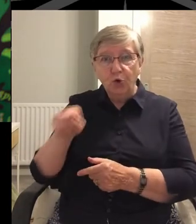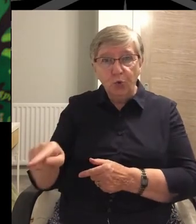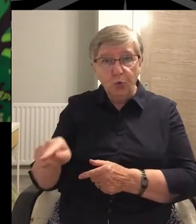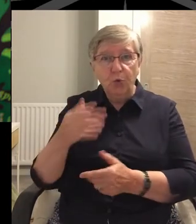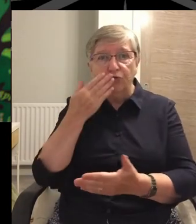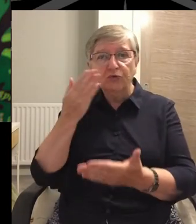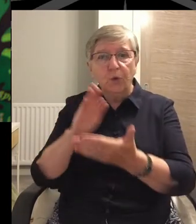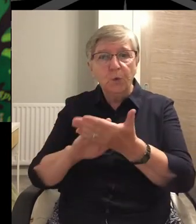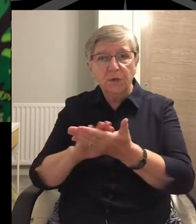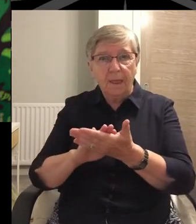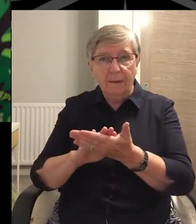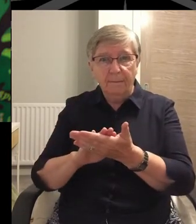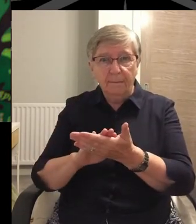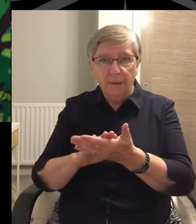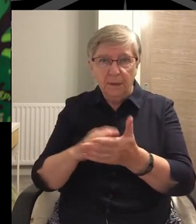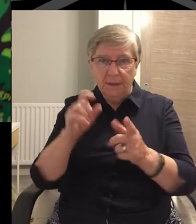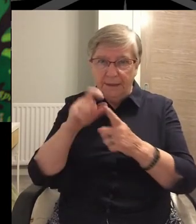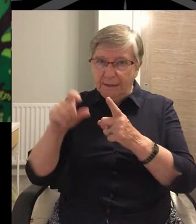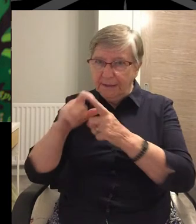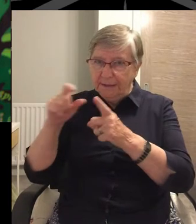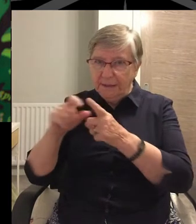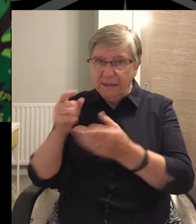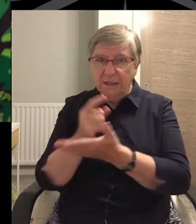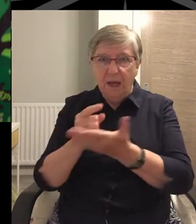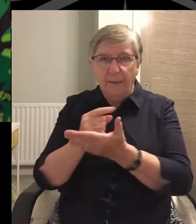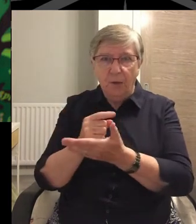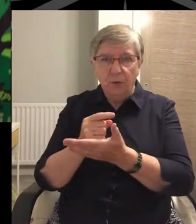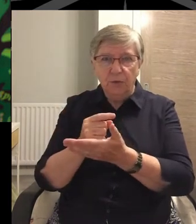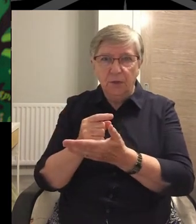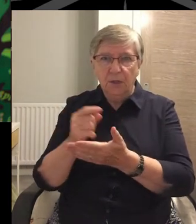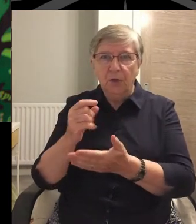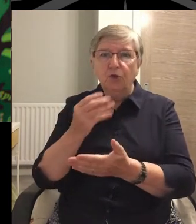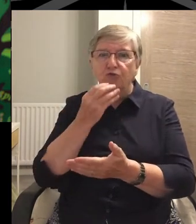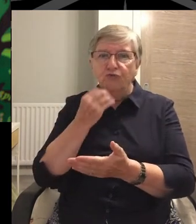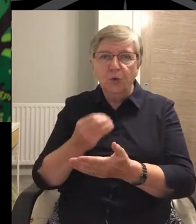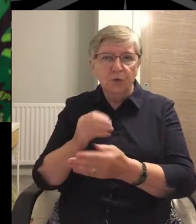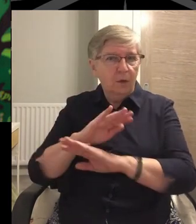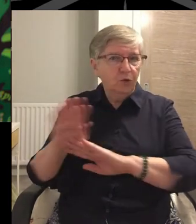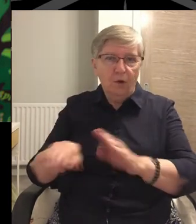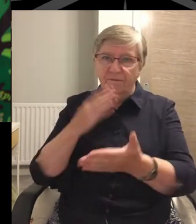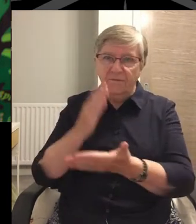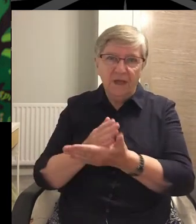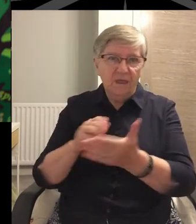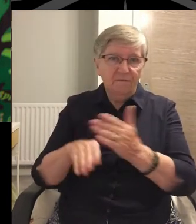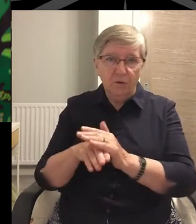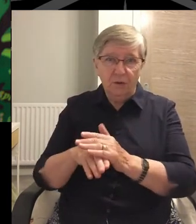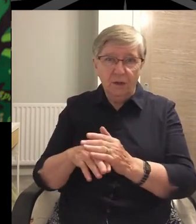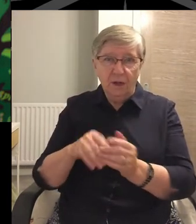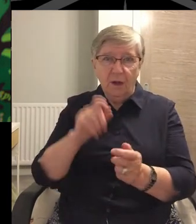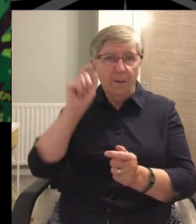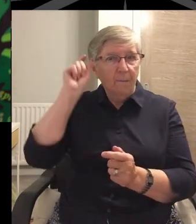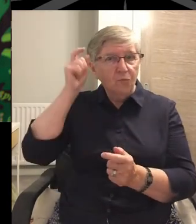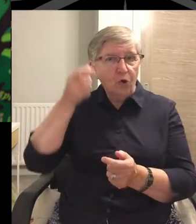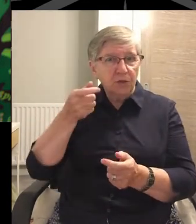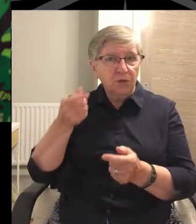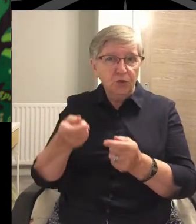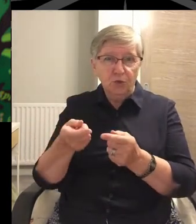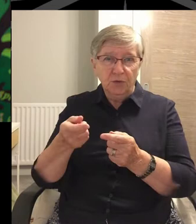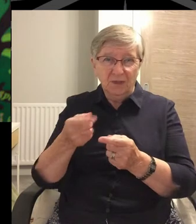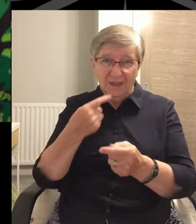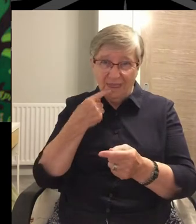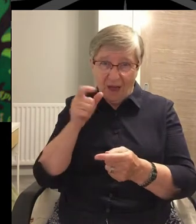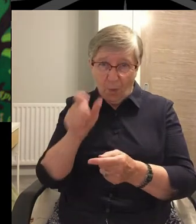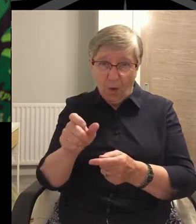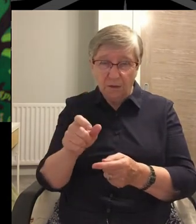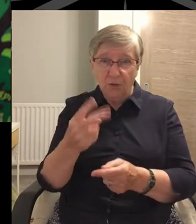following, detailing Israel's unfaithfulness. The word prostitute occurs 21 times